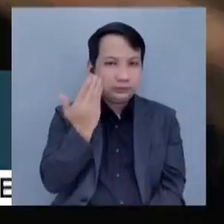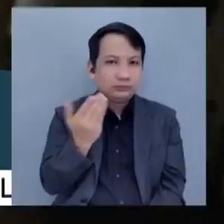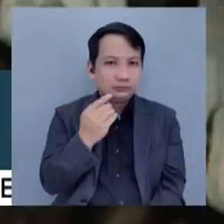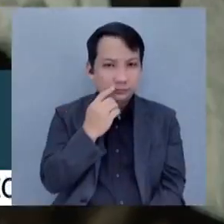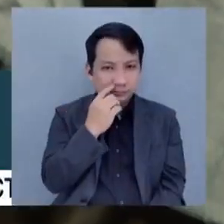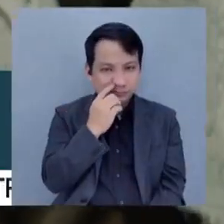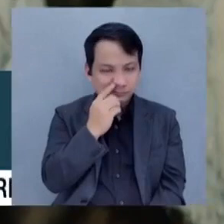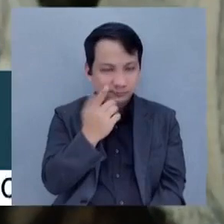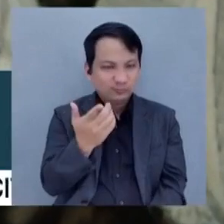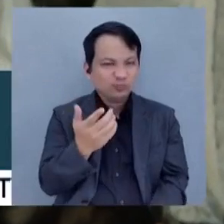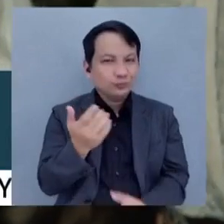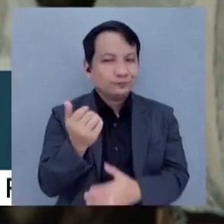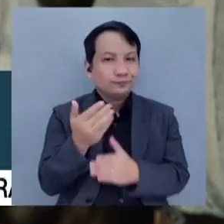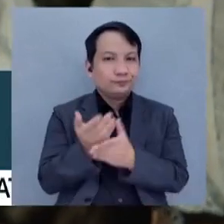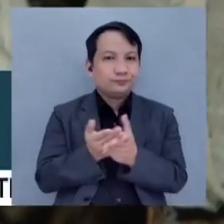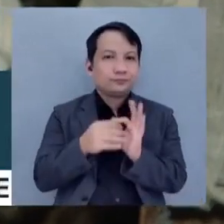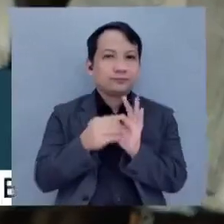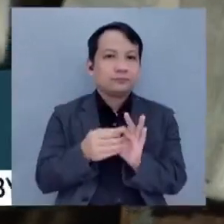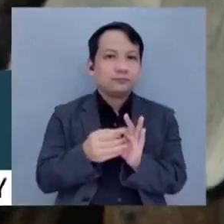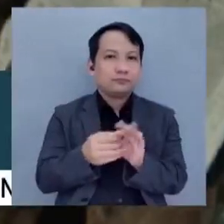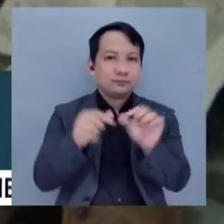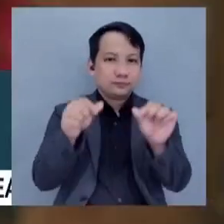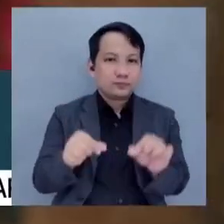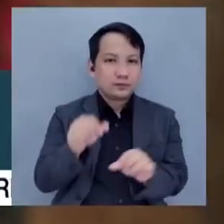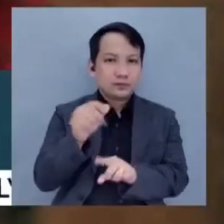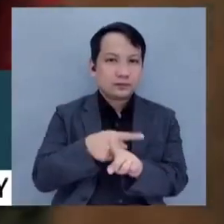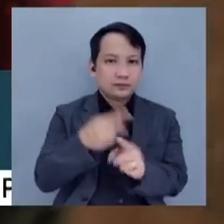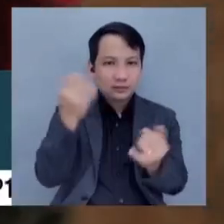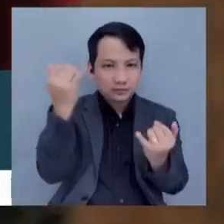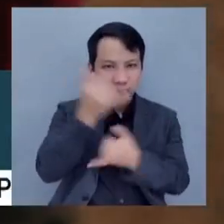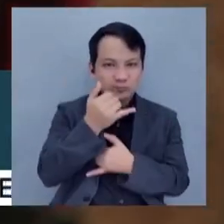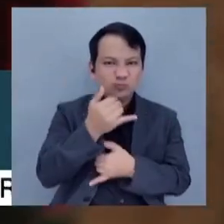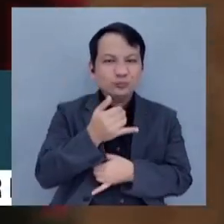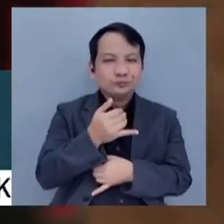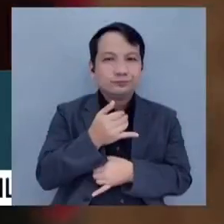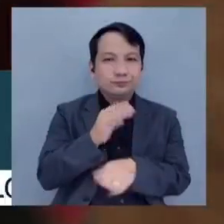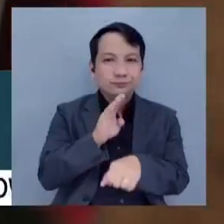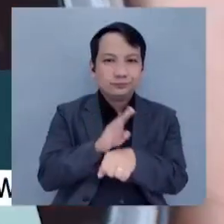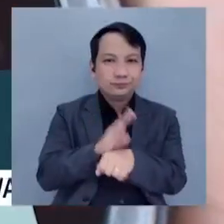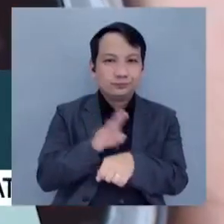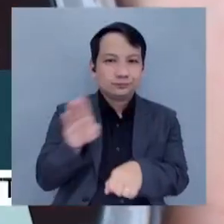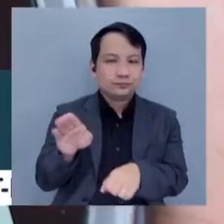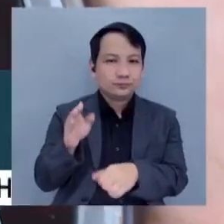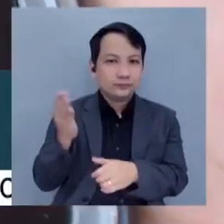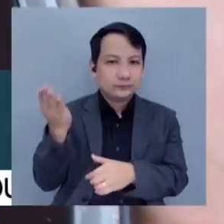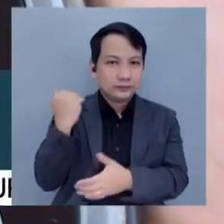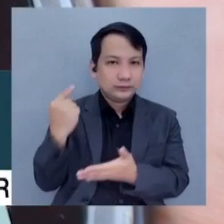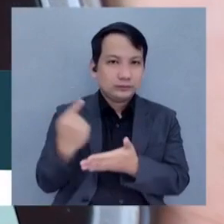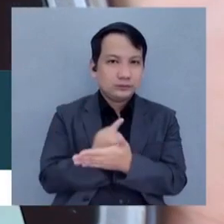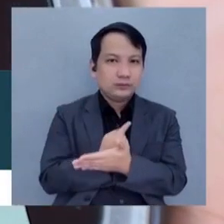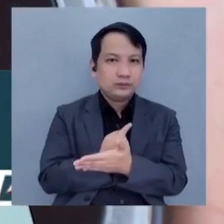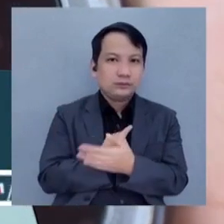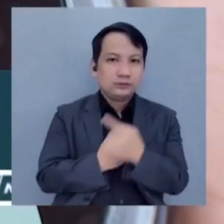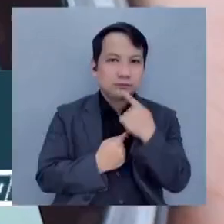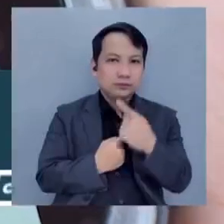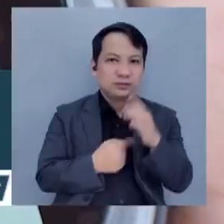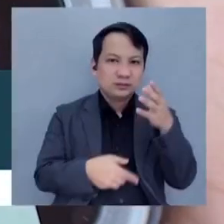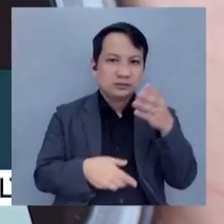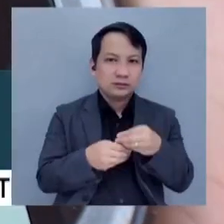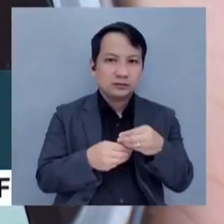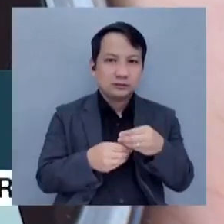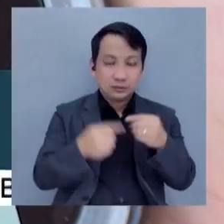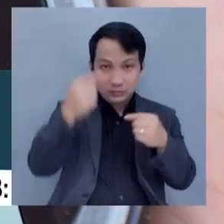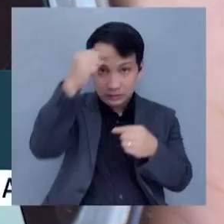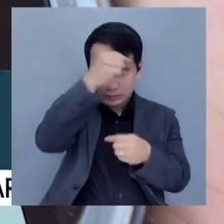While some are amused with the supposed April Fool's Day prank a business owner pulled off last week, where a man ended up getting a tattoo of the